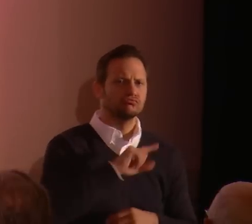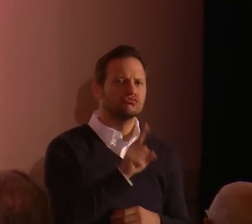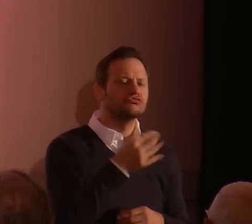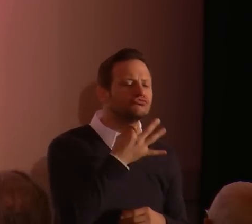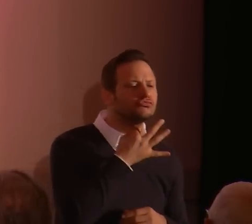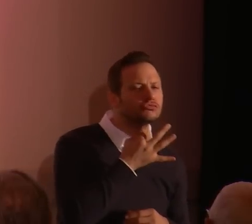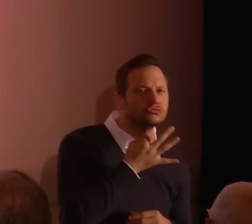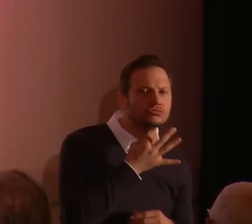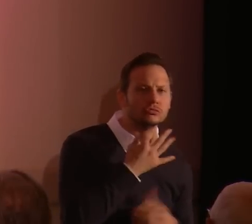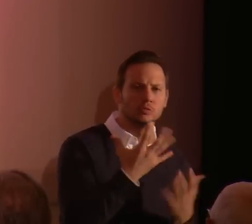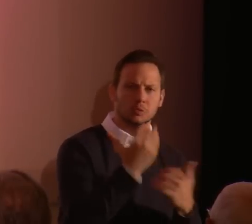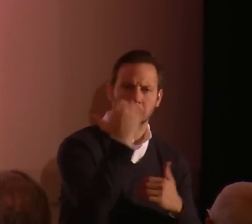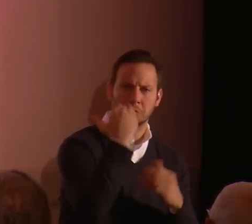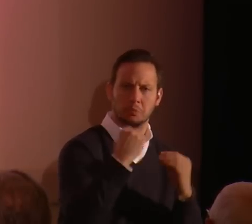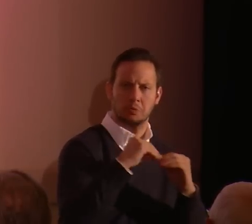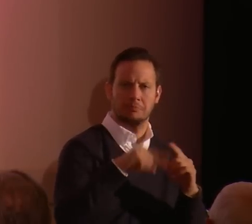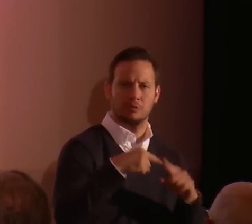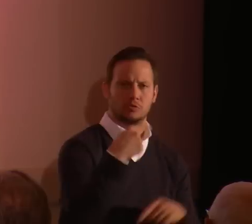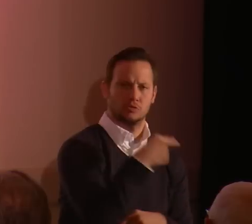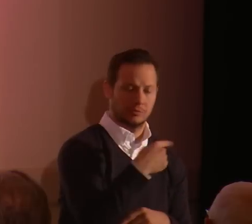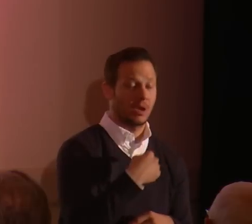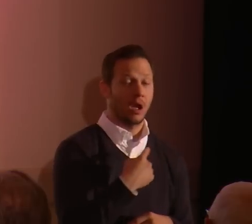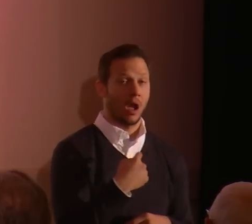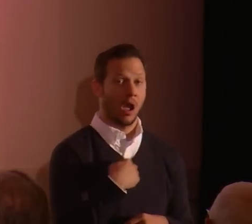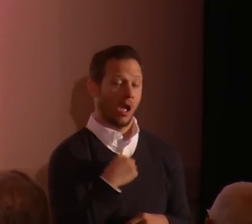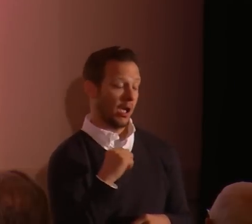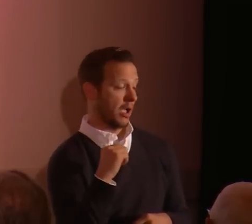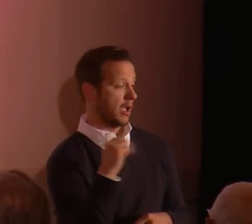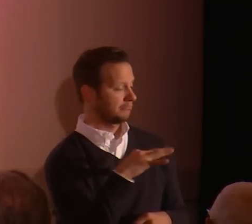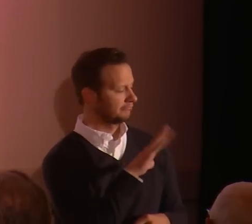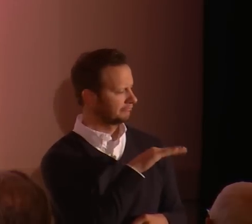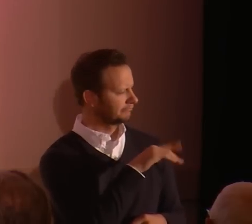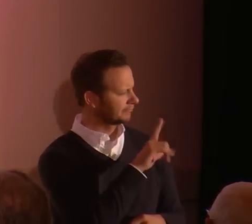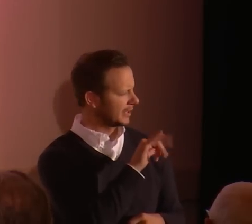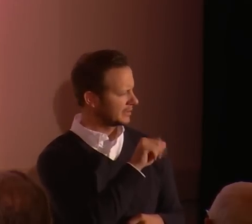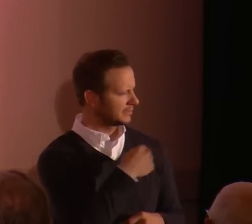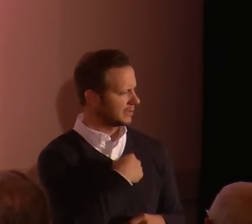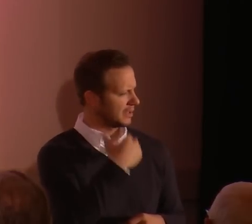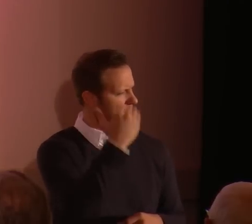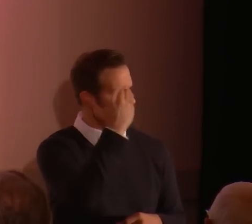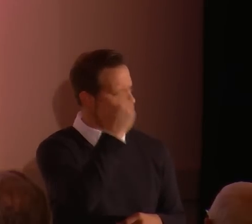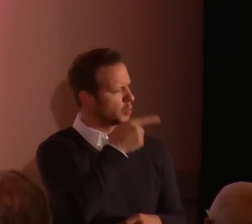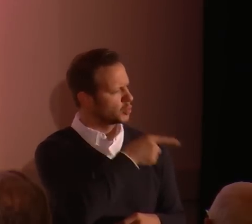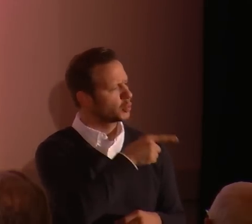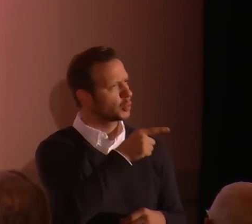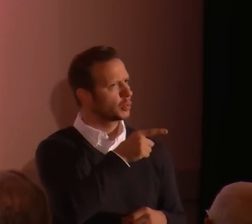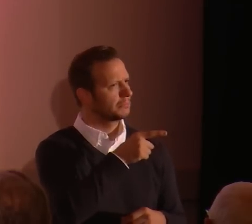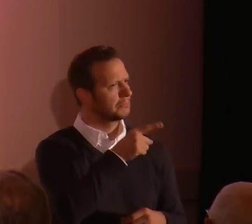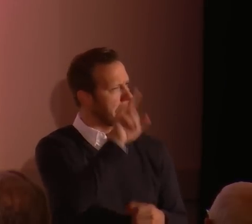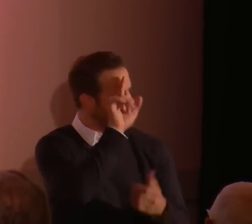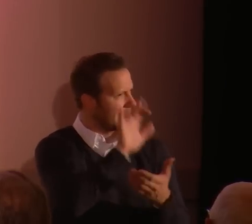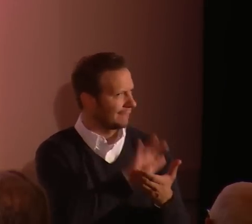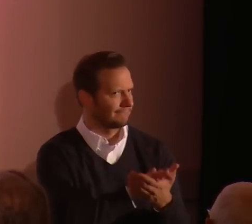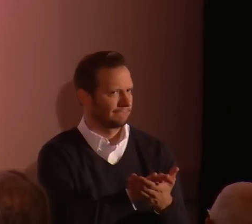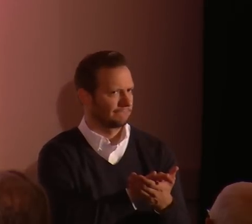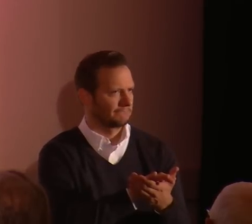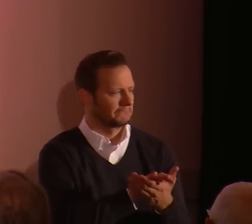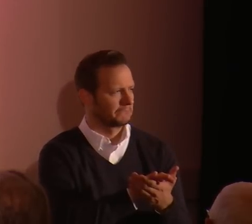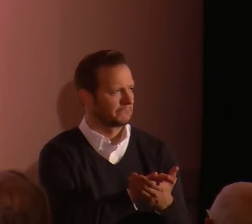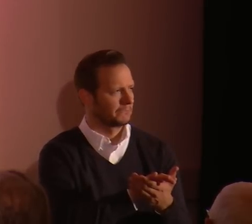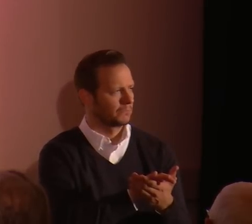curious. What I had said to her was, Lisa, I know you believe, and I'm